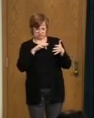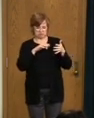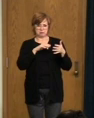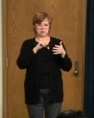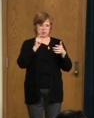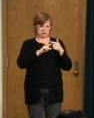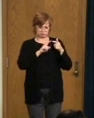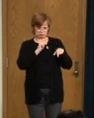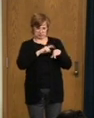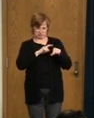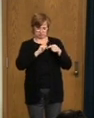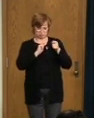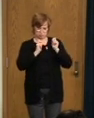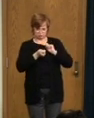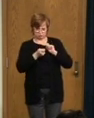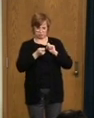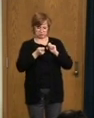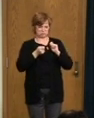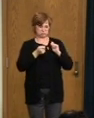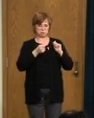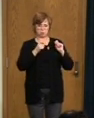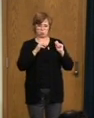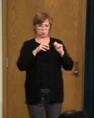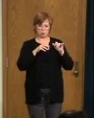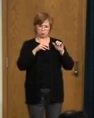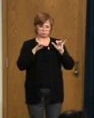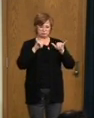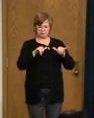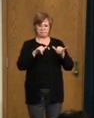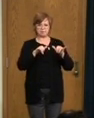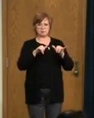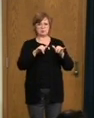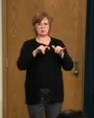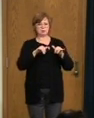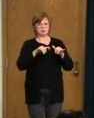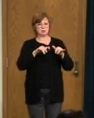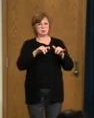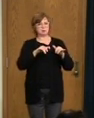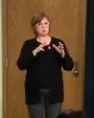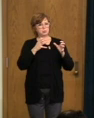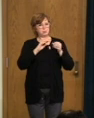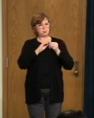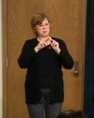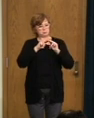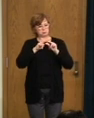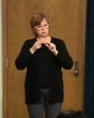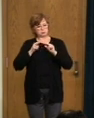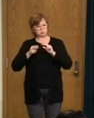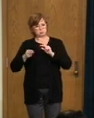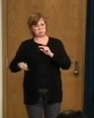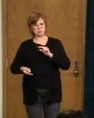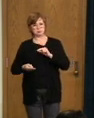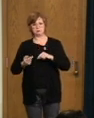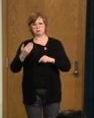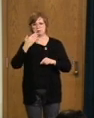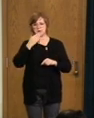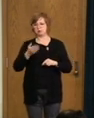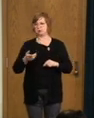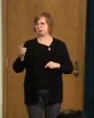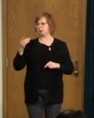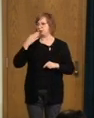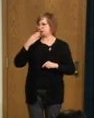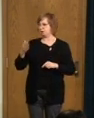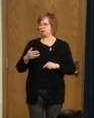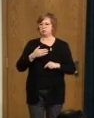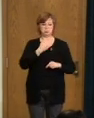modified even further? Or can, at some time, our numbers go to a level at which they can be loosened? Thank you.